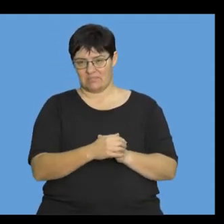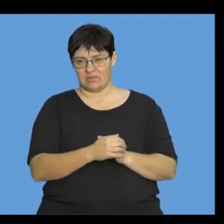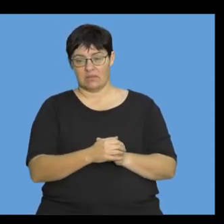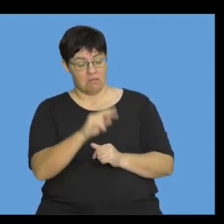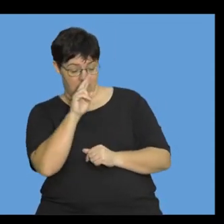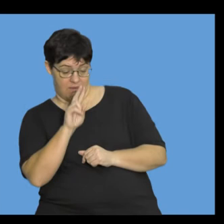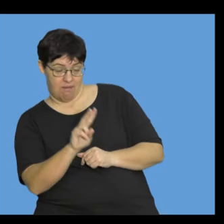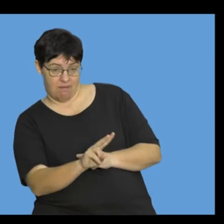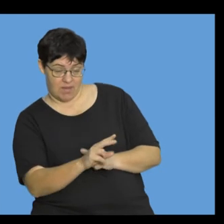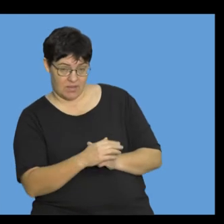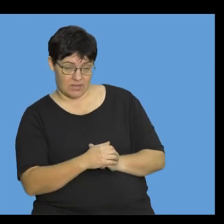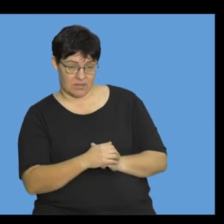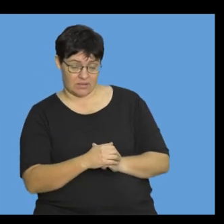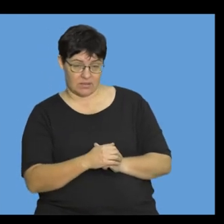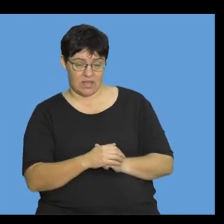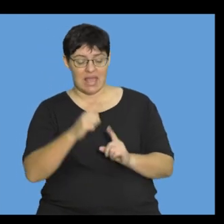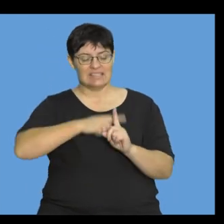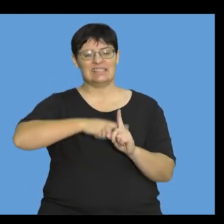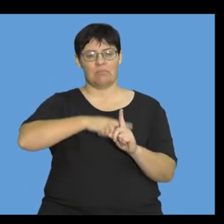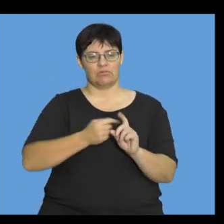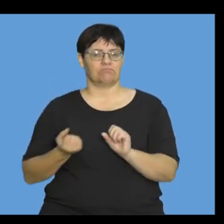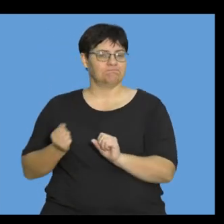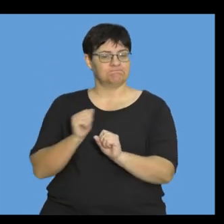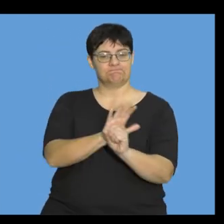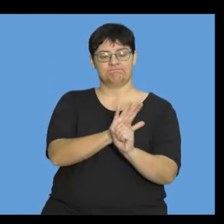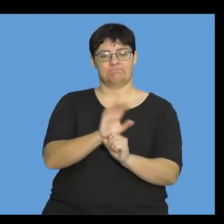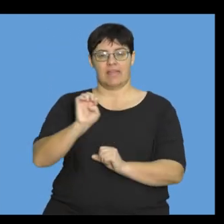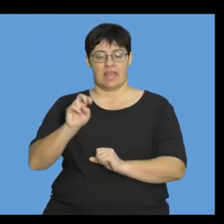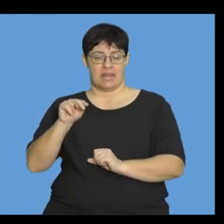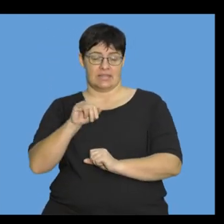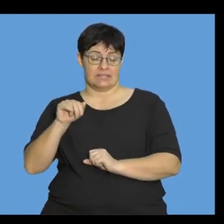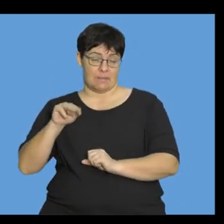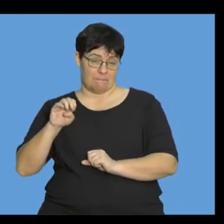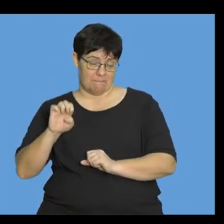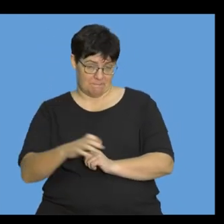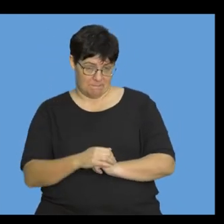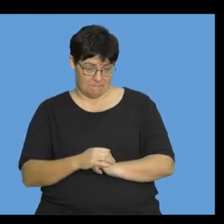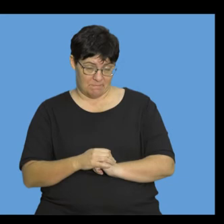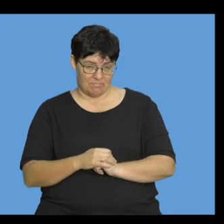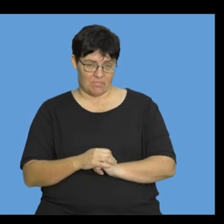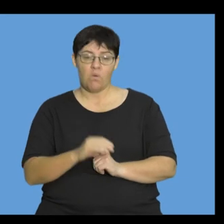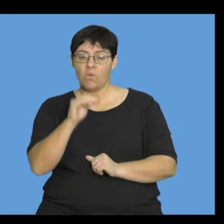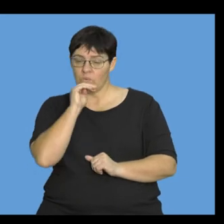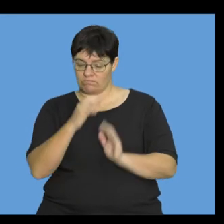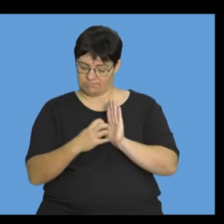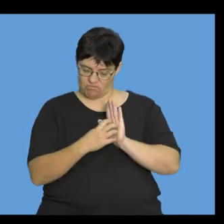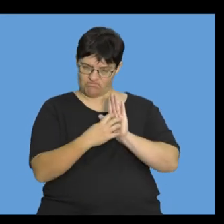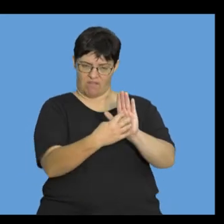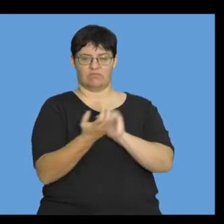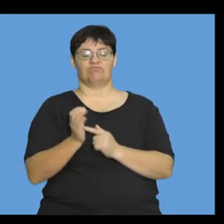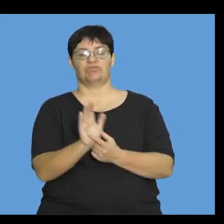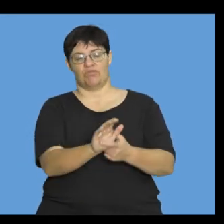well. Right, when we look at, right, how temperature affects enzymes, we often use